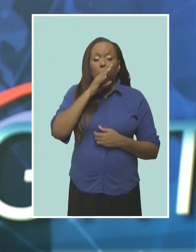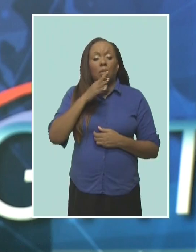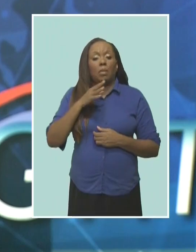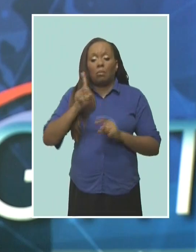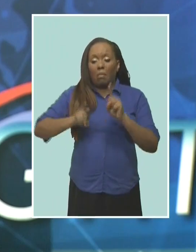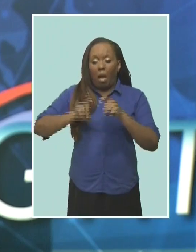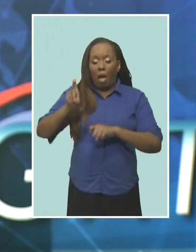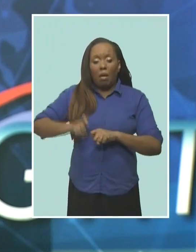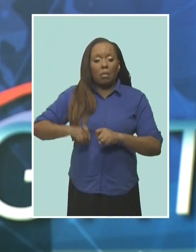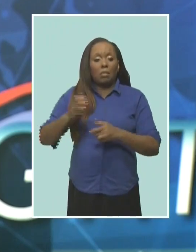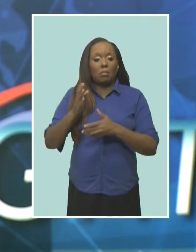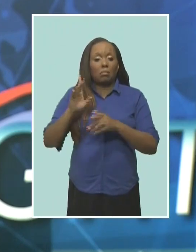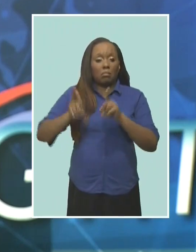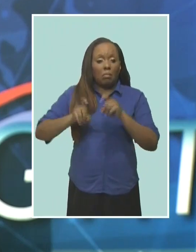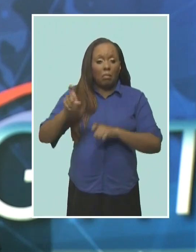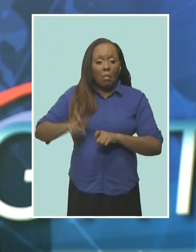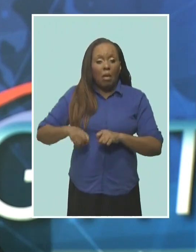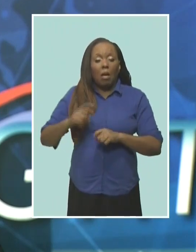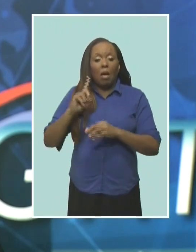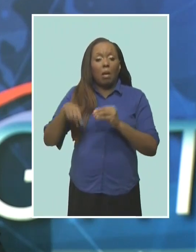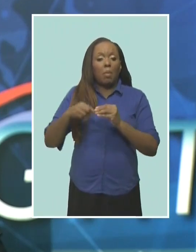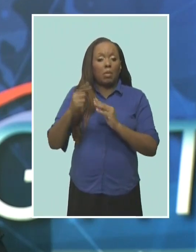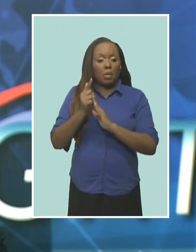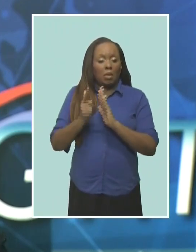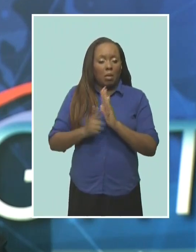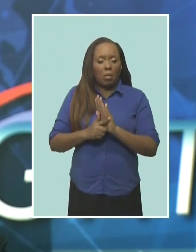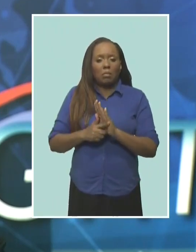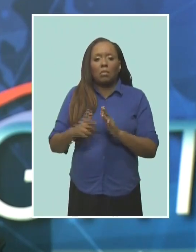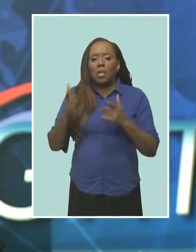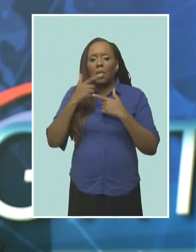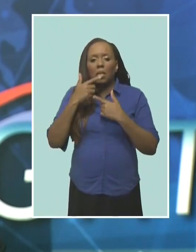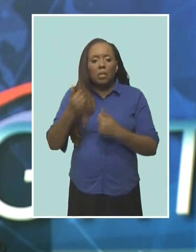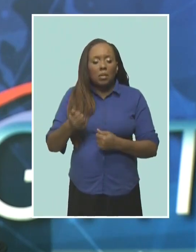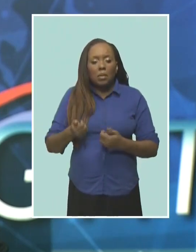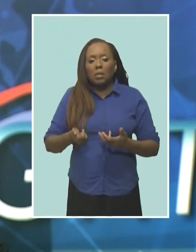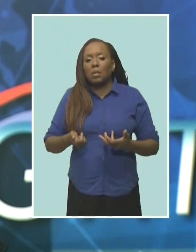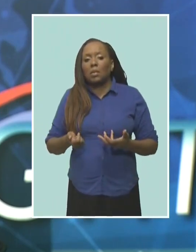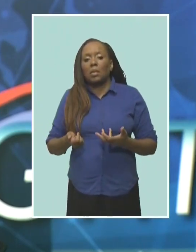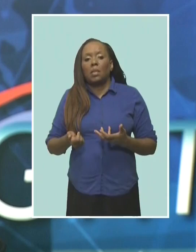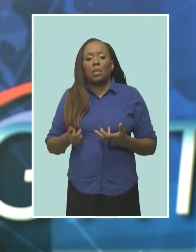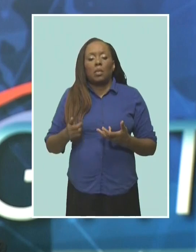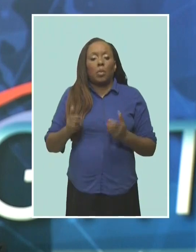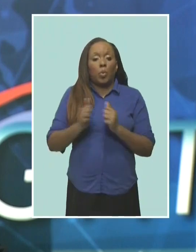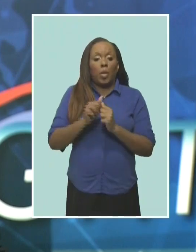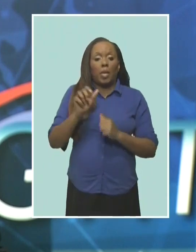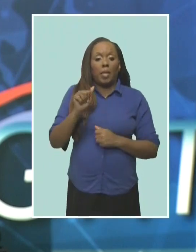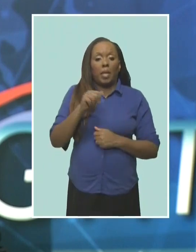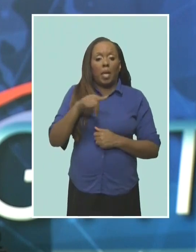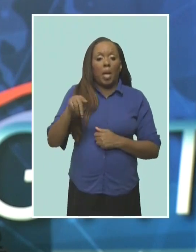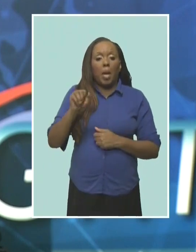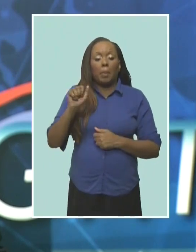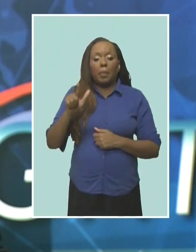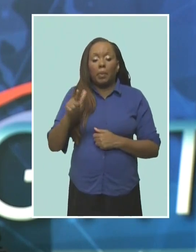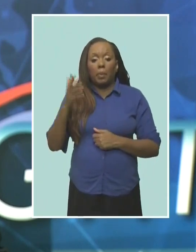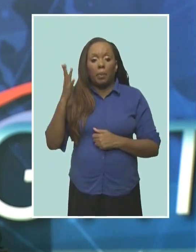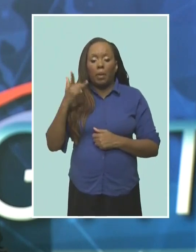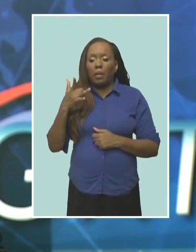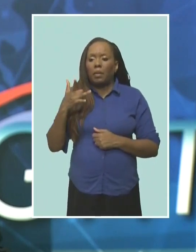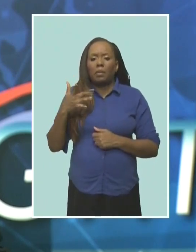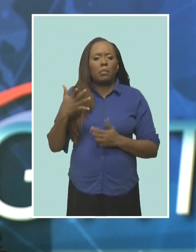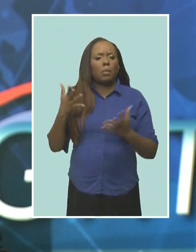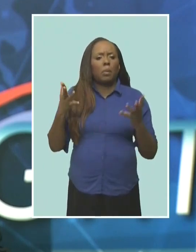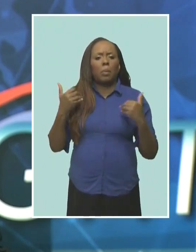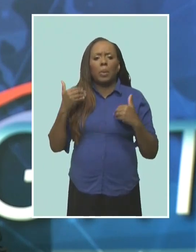of law. The Commission is interested in the appeal insofar as issues of jurisdiction have arisen in relation